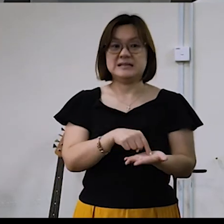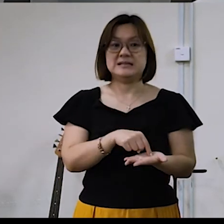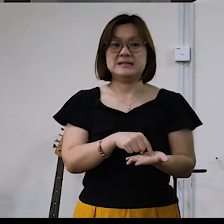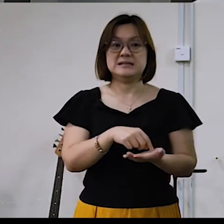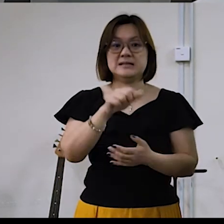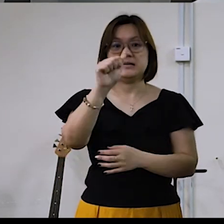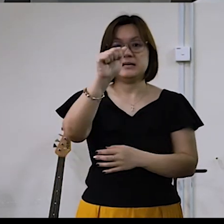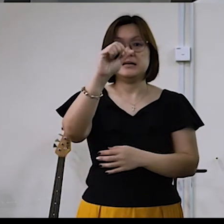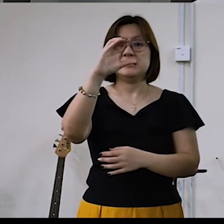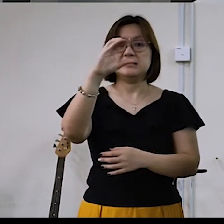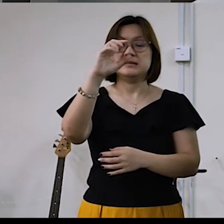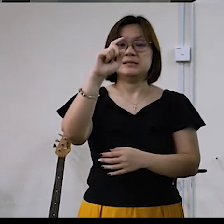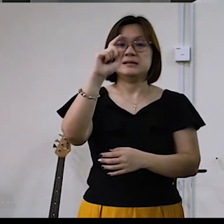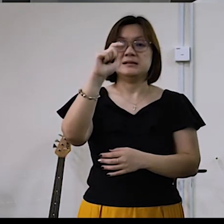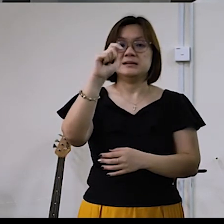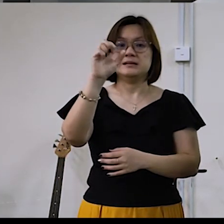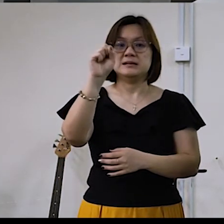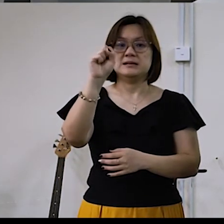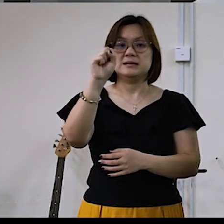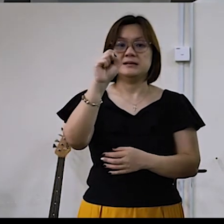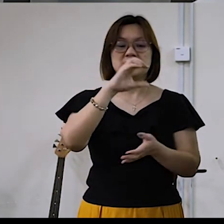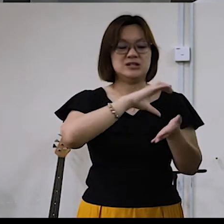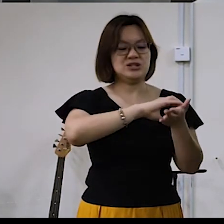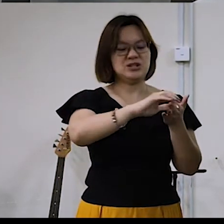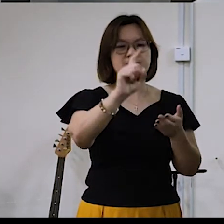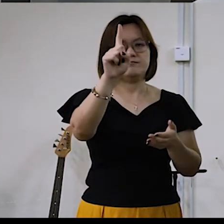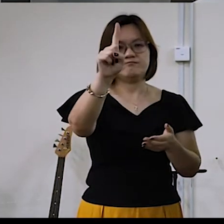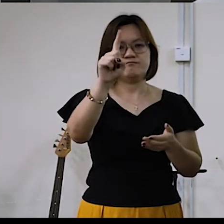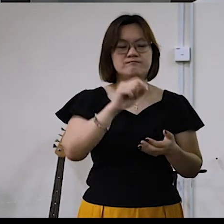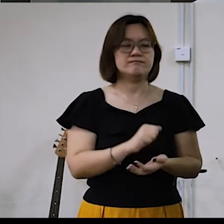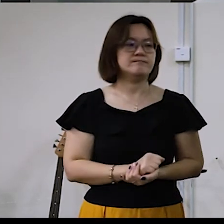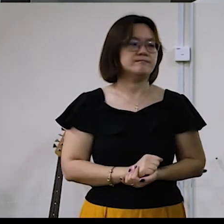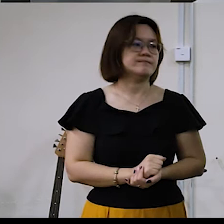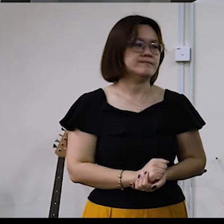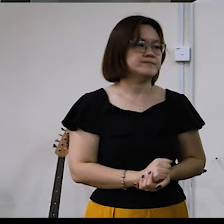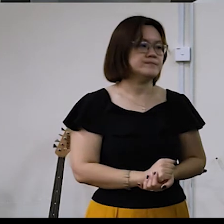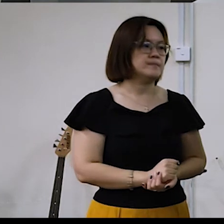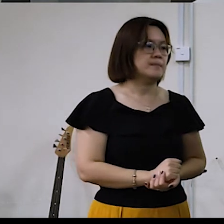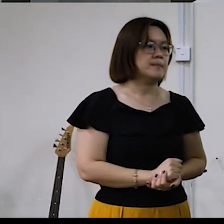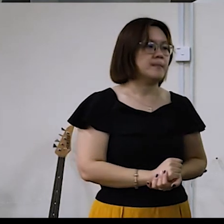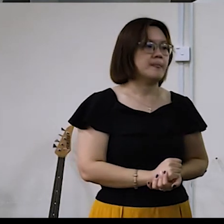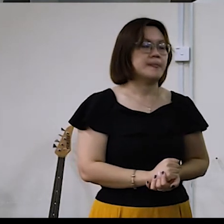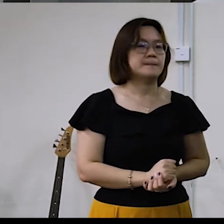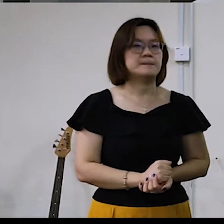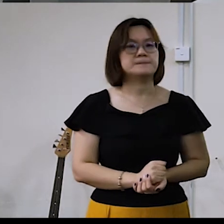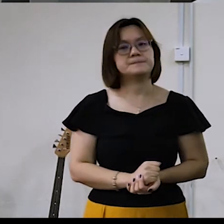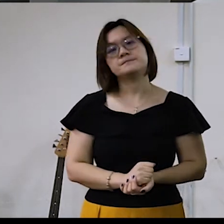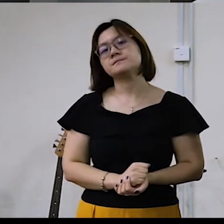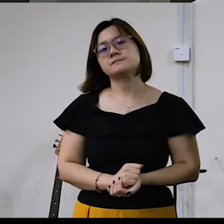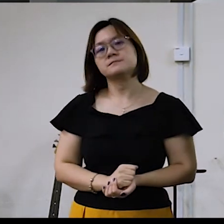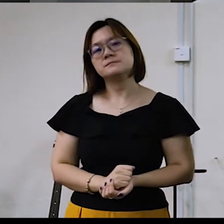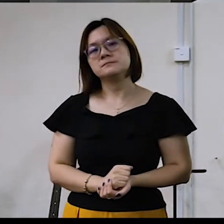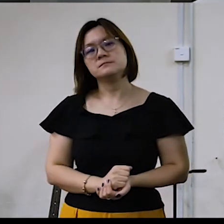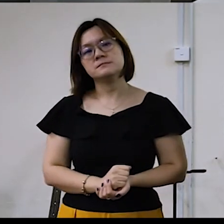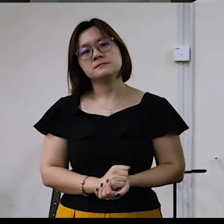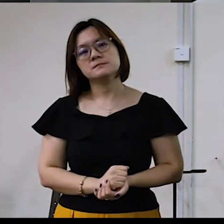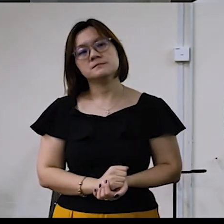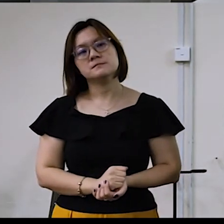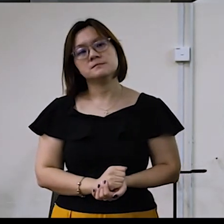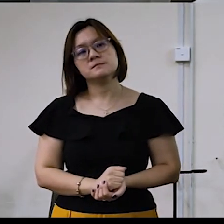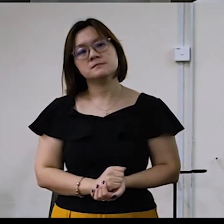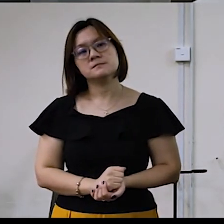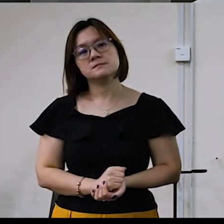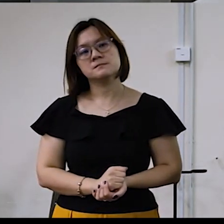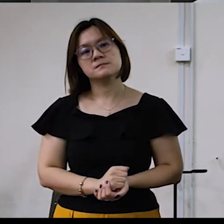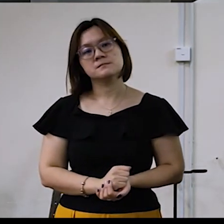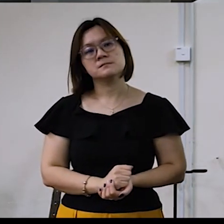Let's go to verses 4 to 5. And being assembled together with them, he commanded them not to